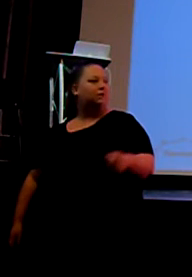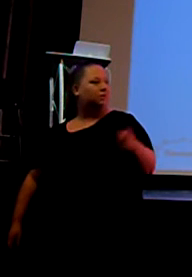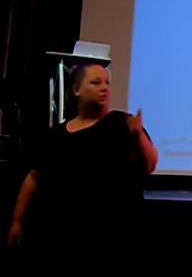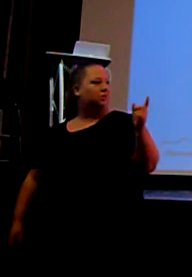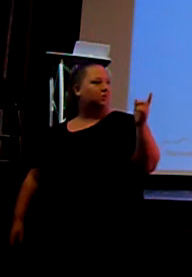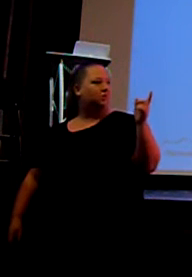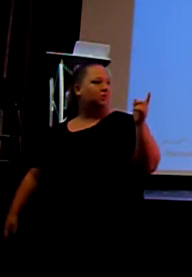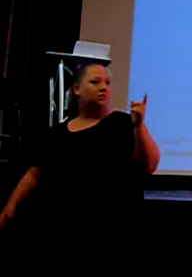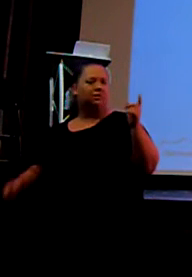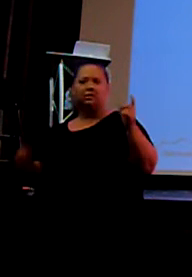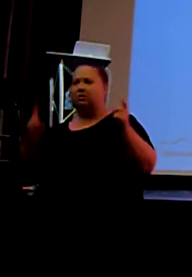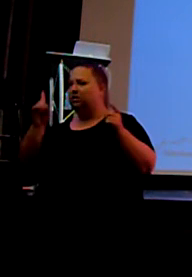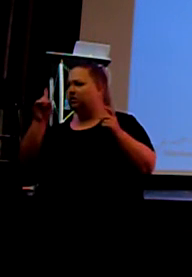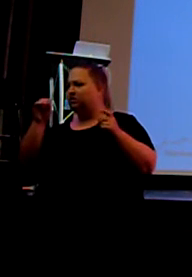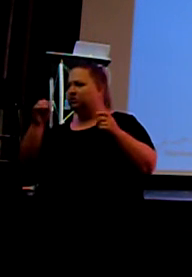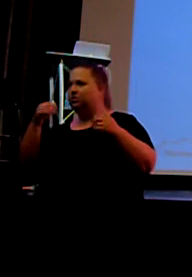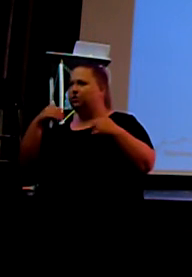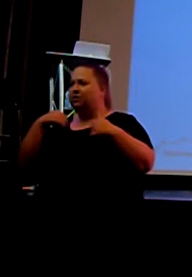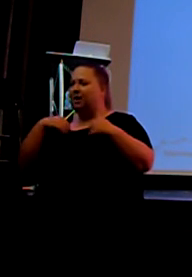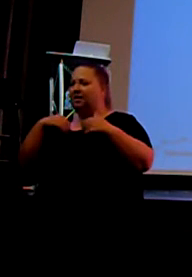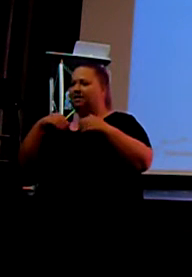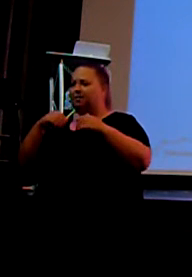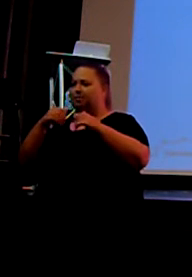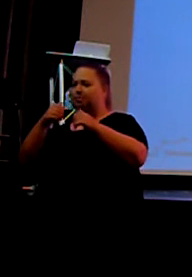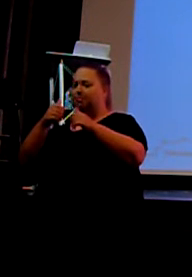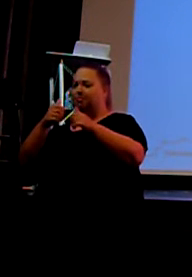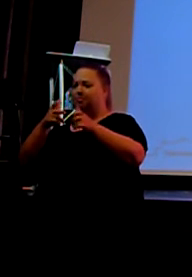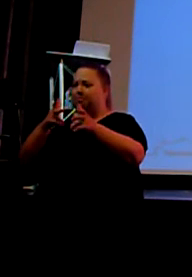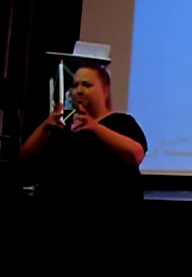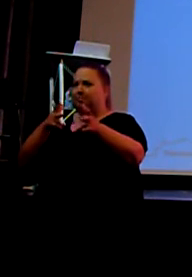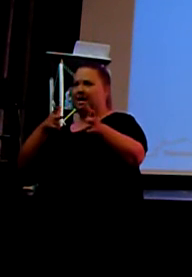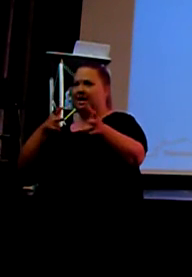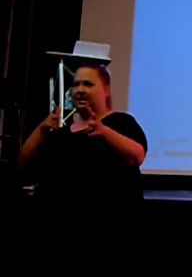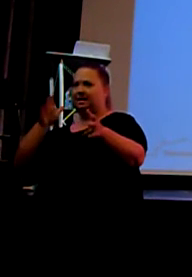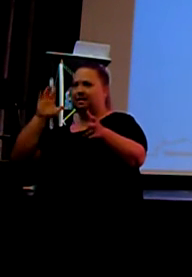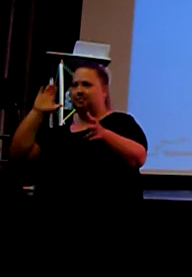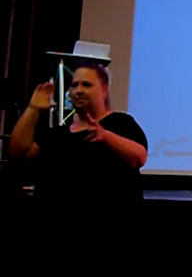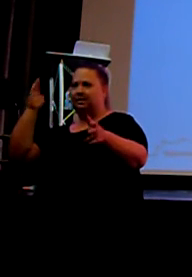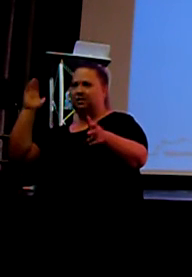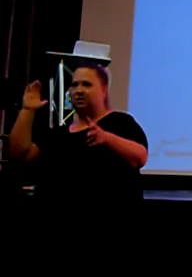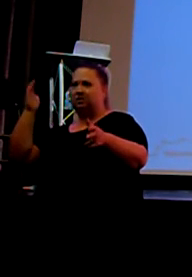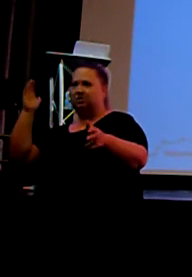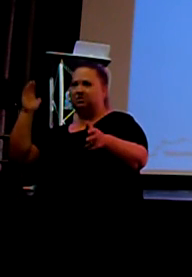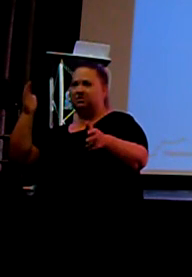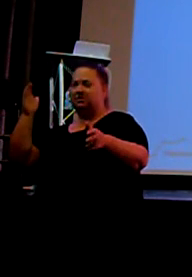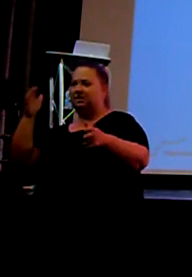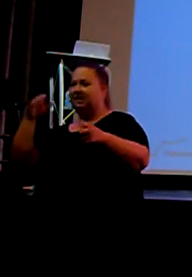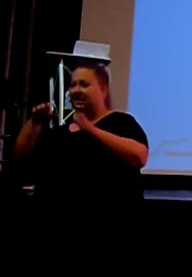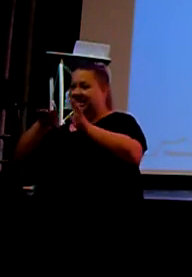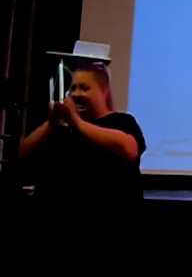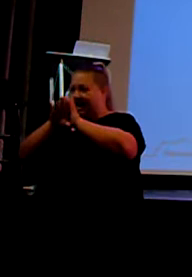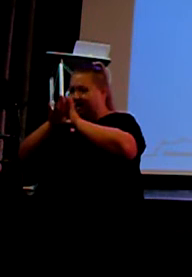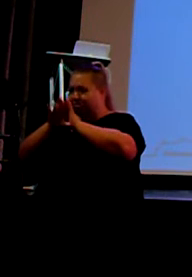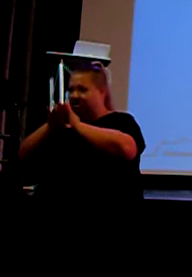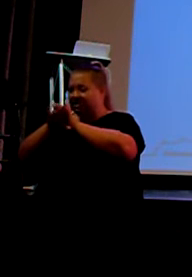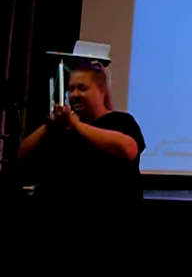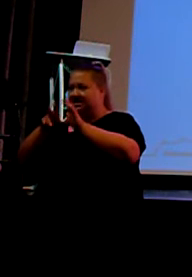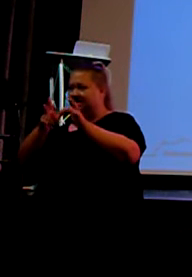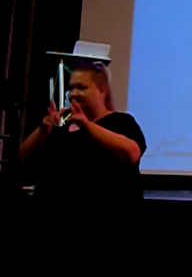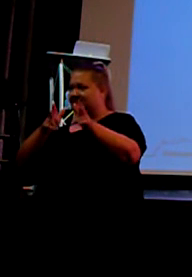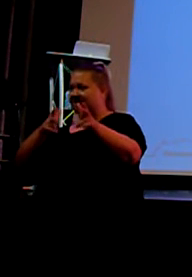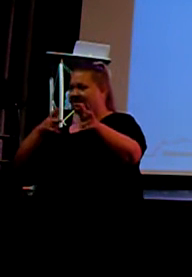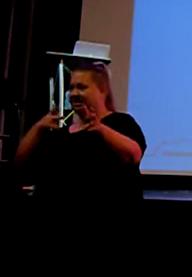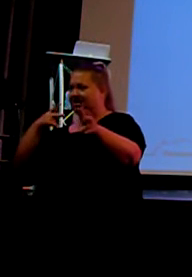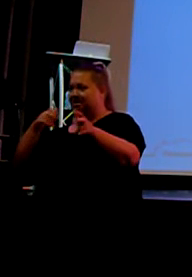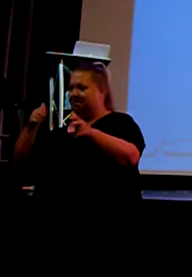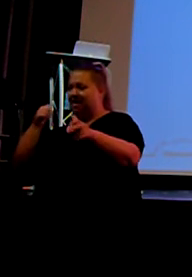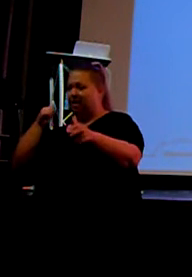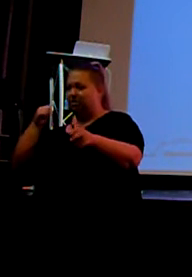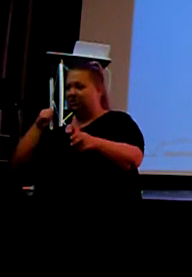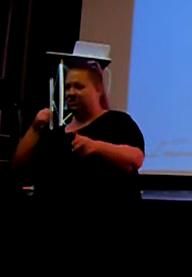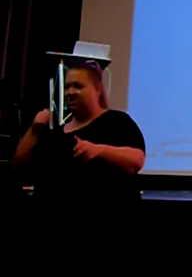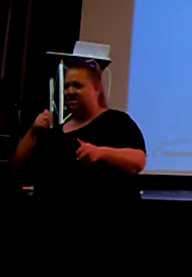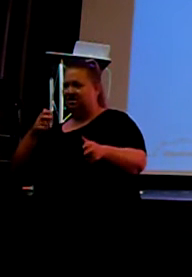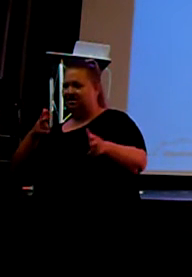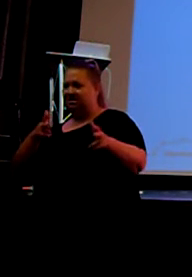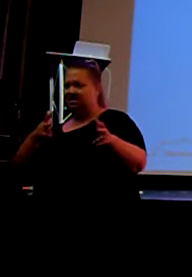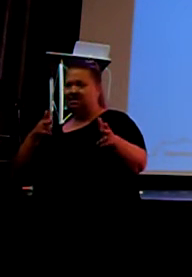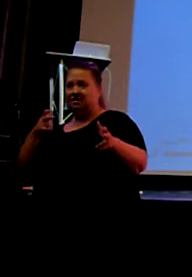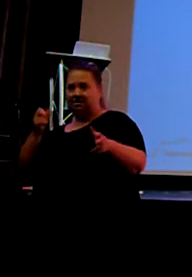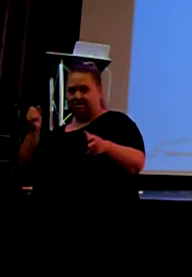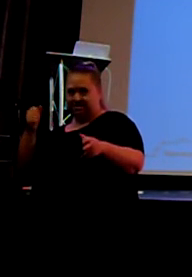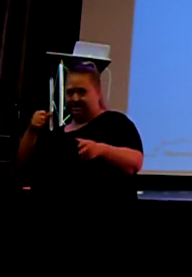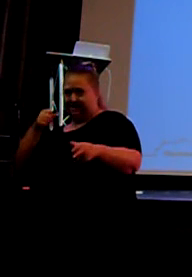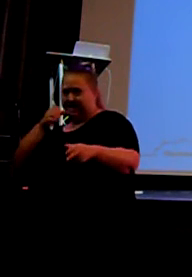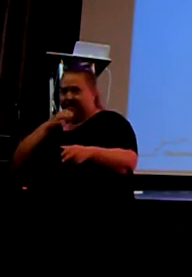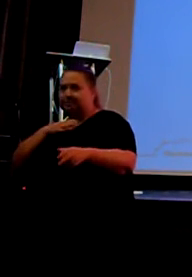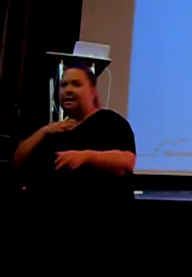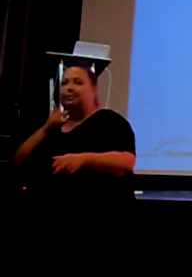Backup mirrors to go out, cameras to get out backwards? Yes, ma'am, we do.